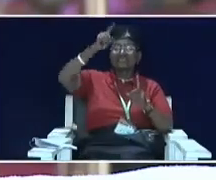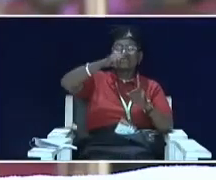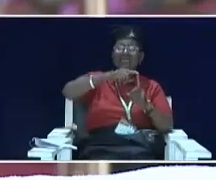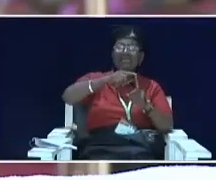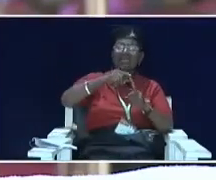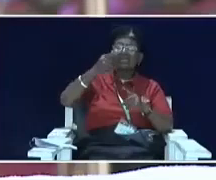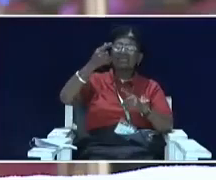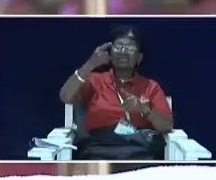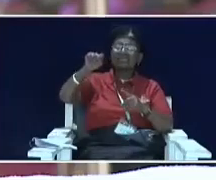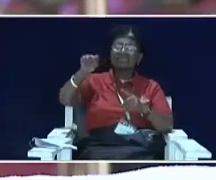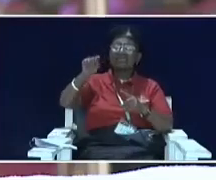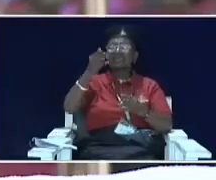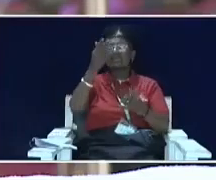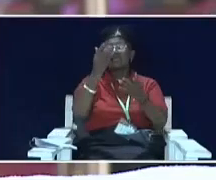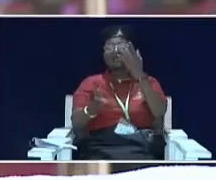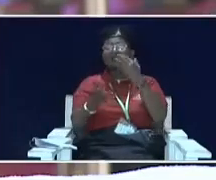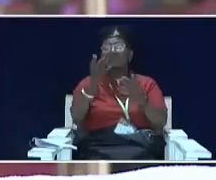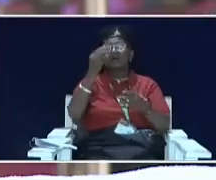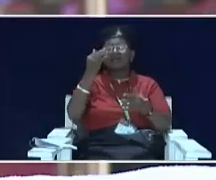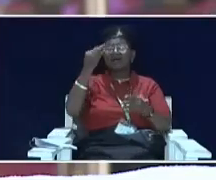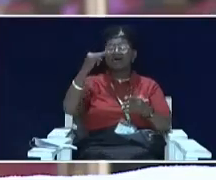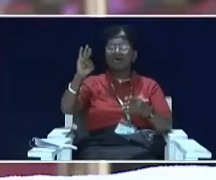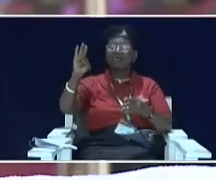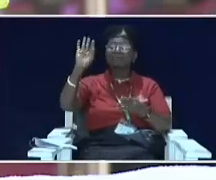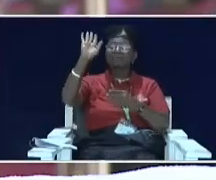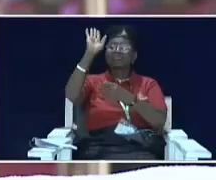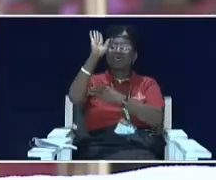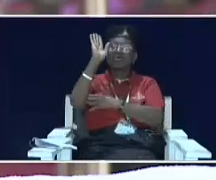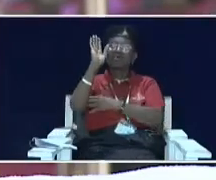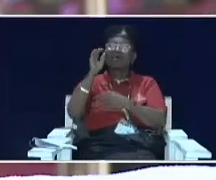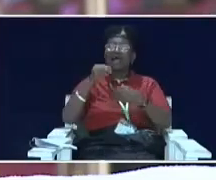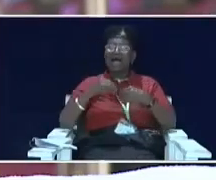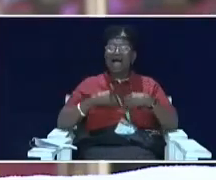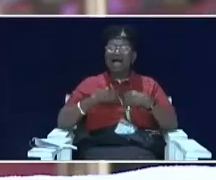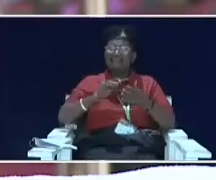the fire of God has purified you.